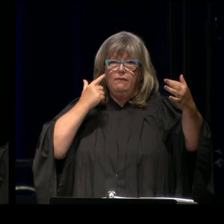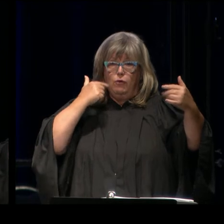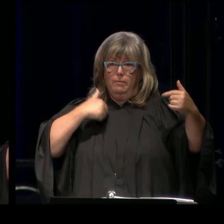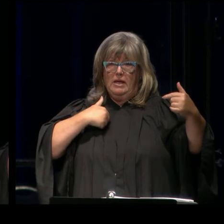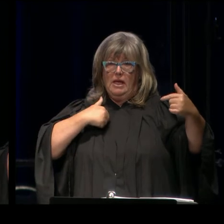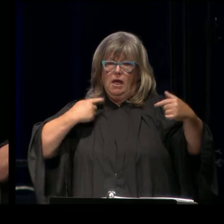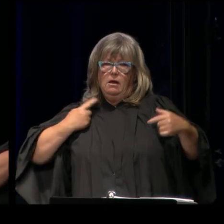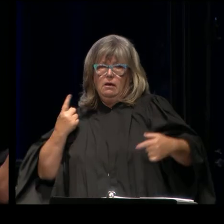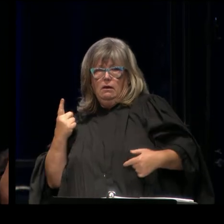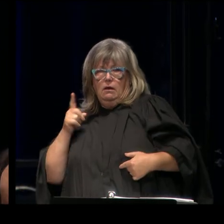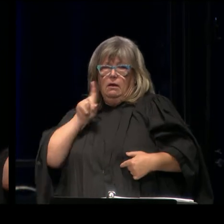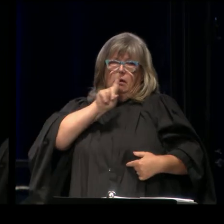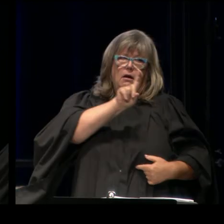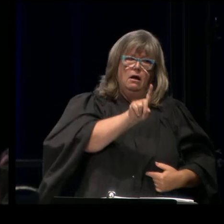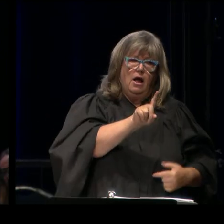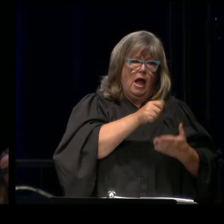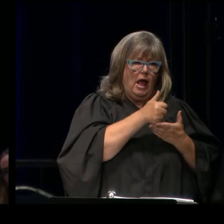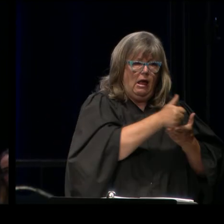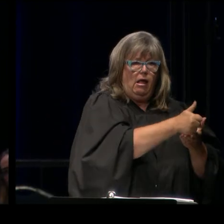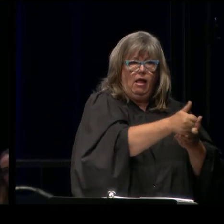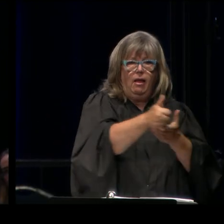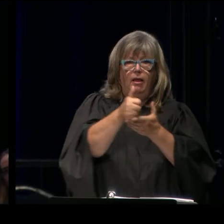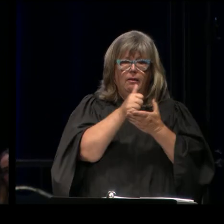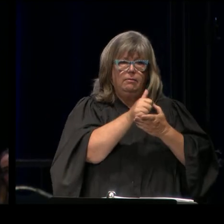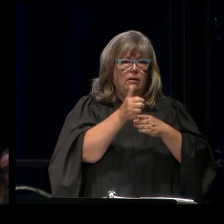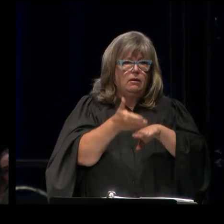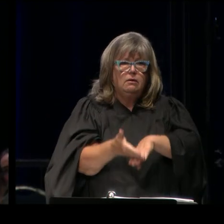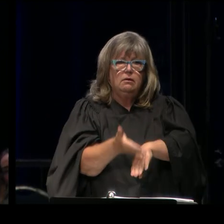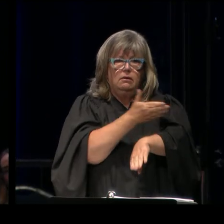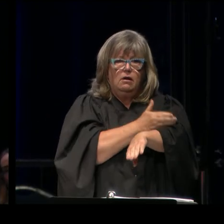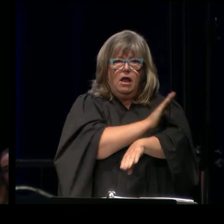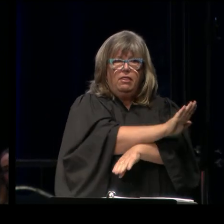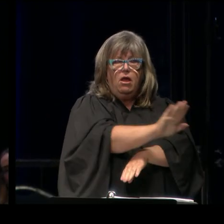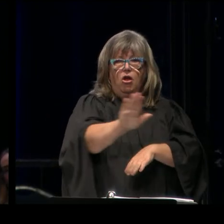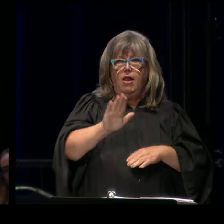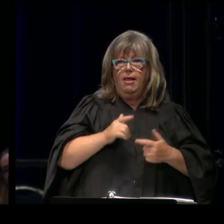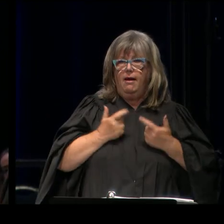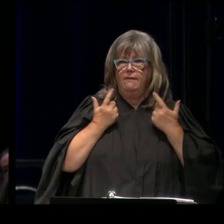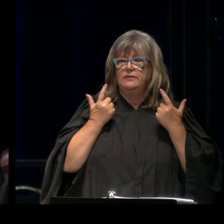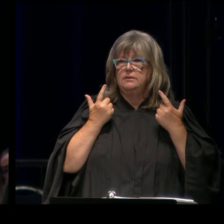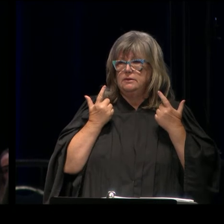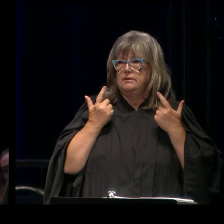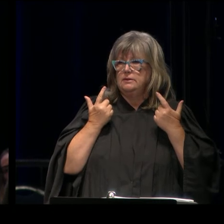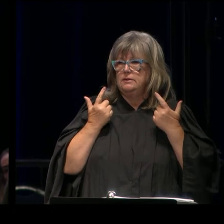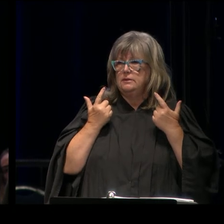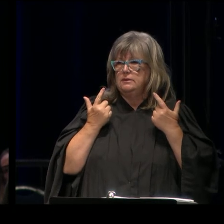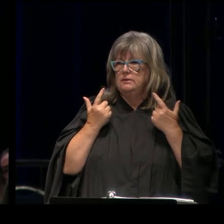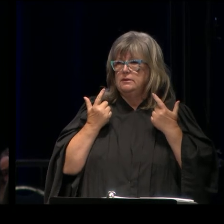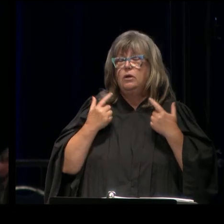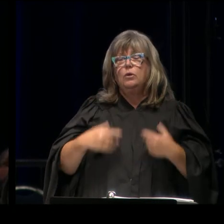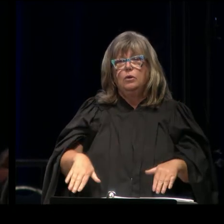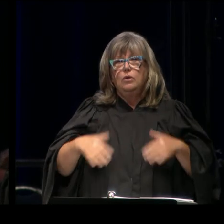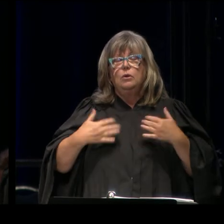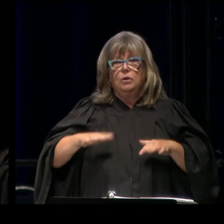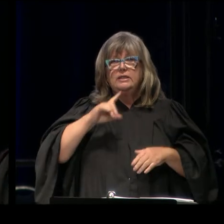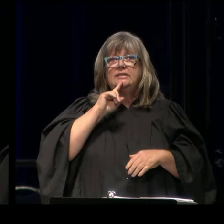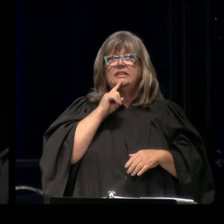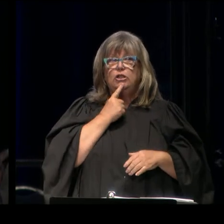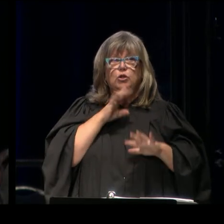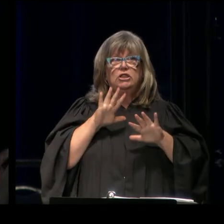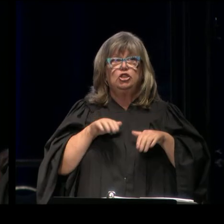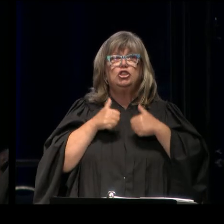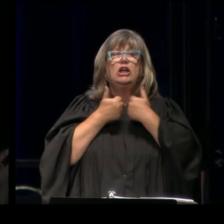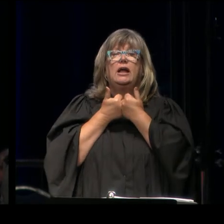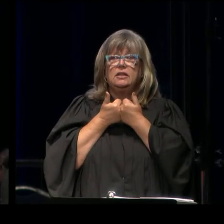them and to make a difference in their lives. There are serious challenges facing us